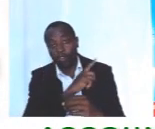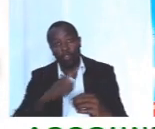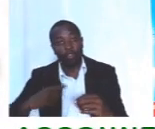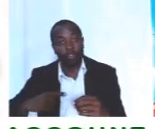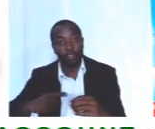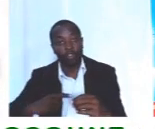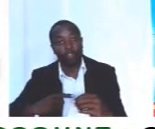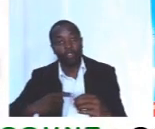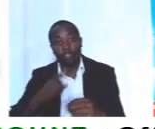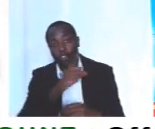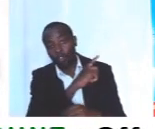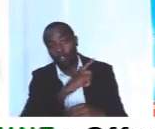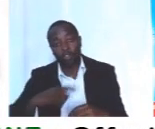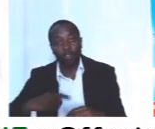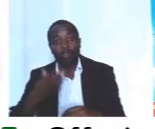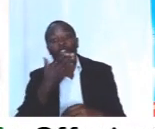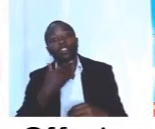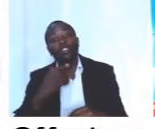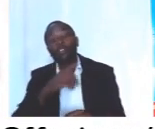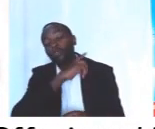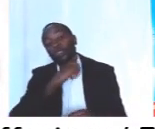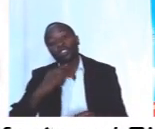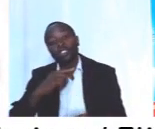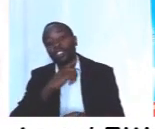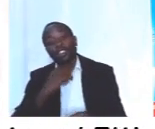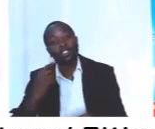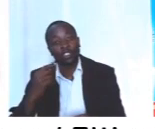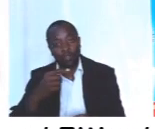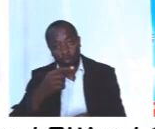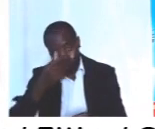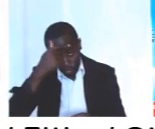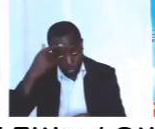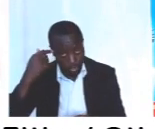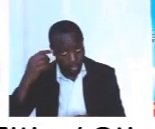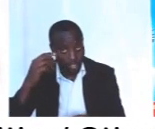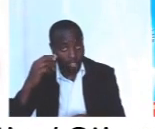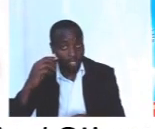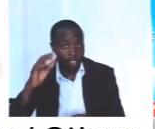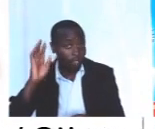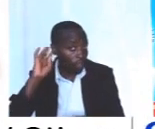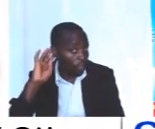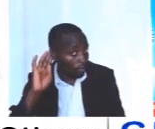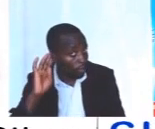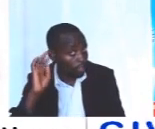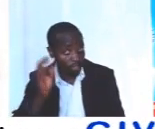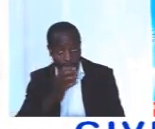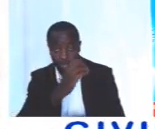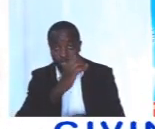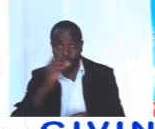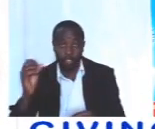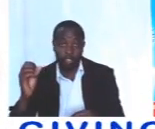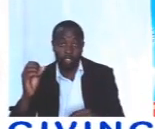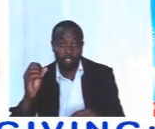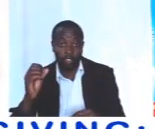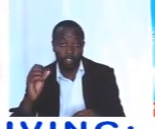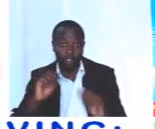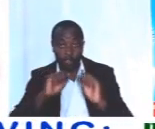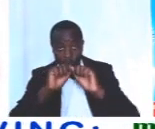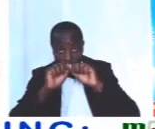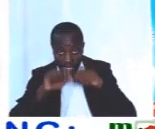And this was because Moses had been disobedient. There was a covenant between Abraham